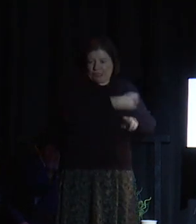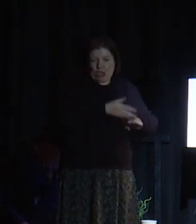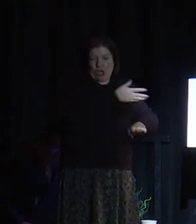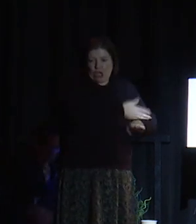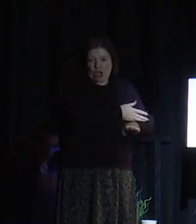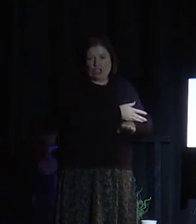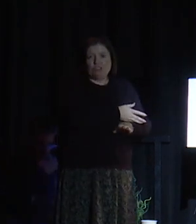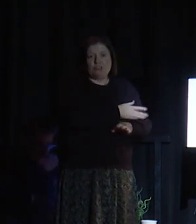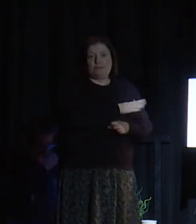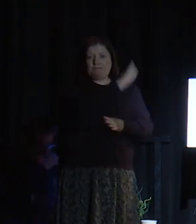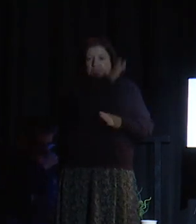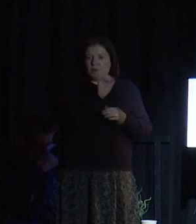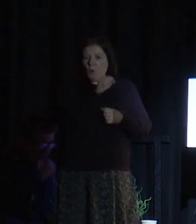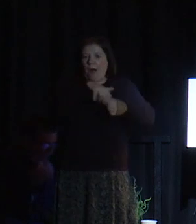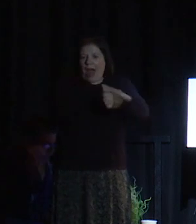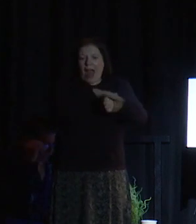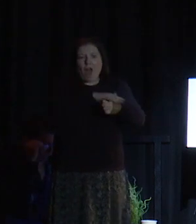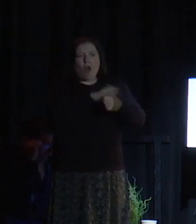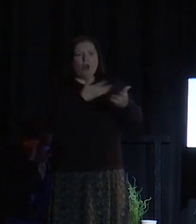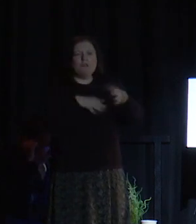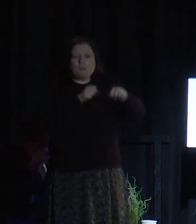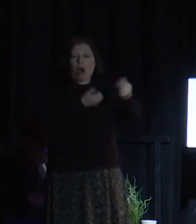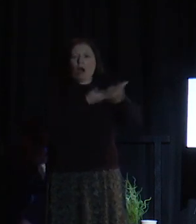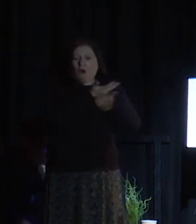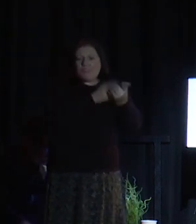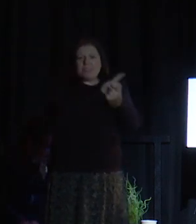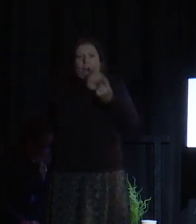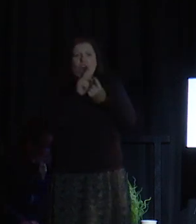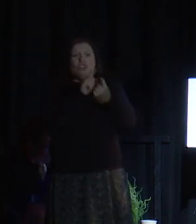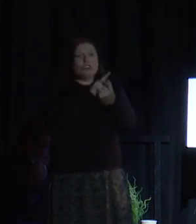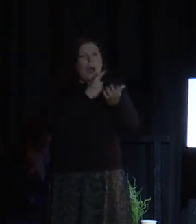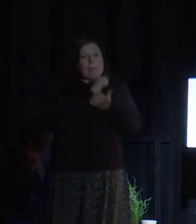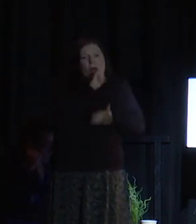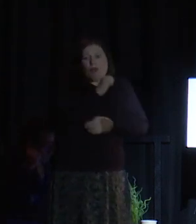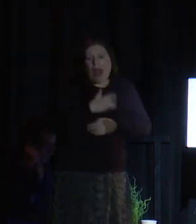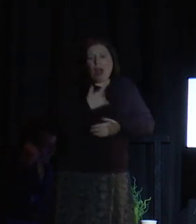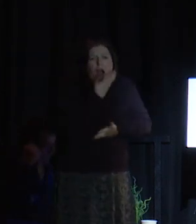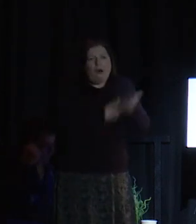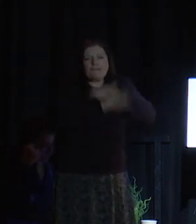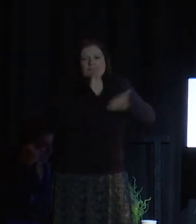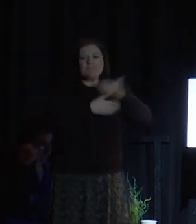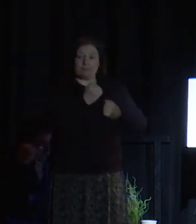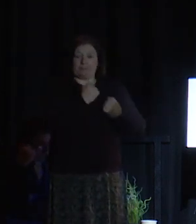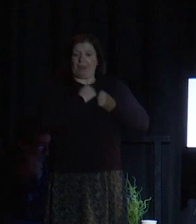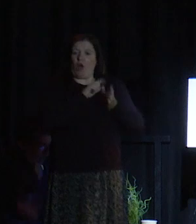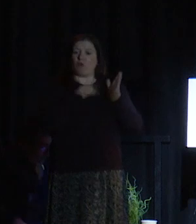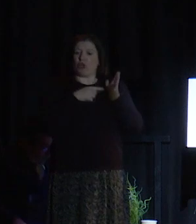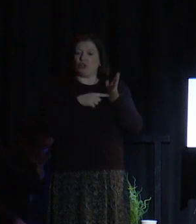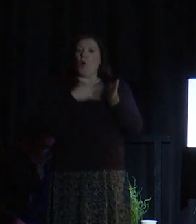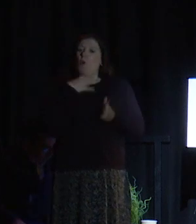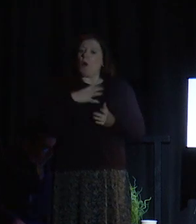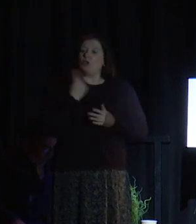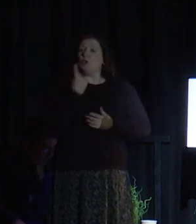coming to your area and meeting people and starting conversations with them about elements of their lives. And for this project, we want to talk to